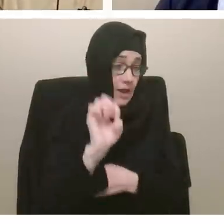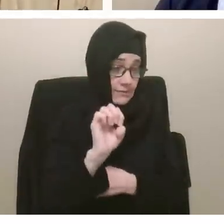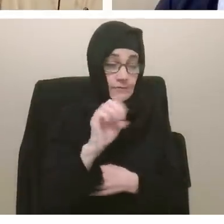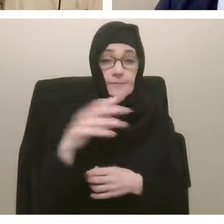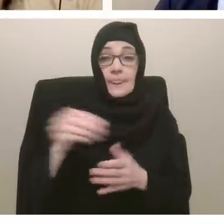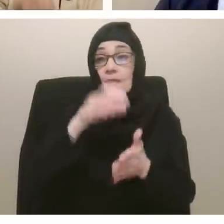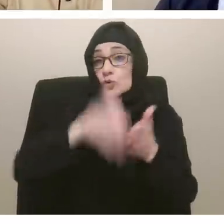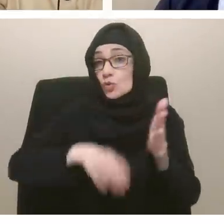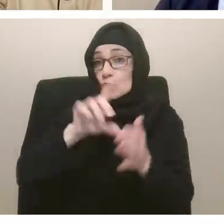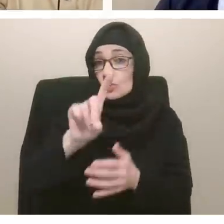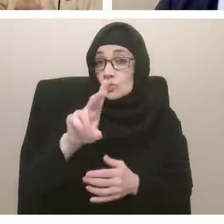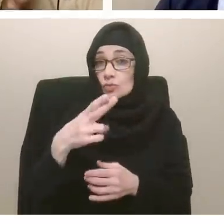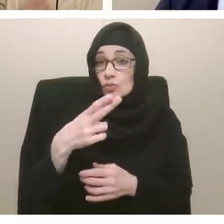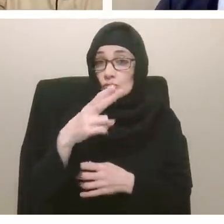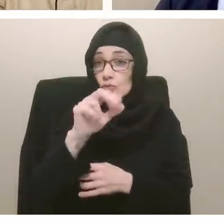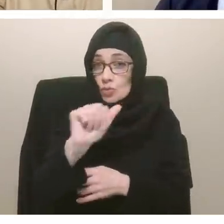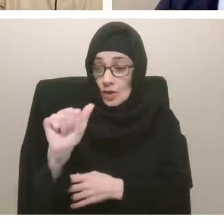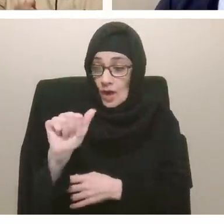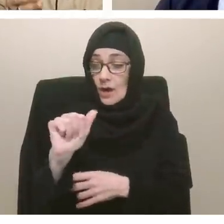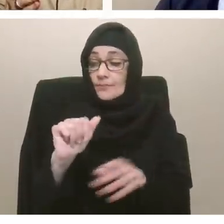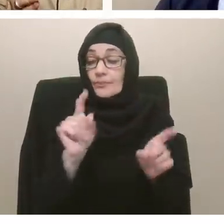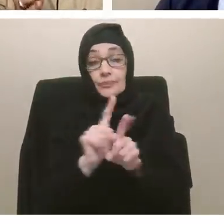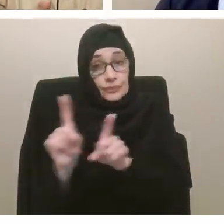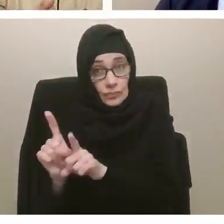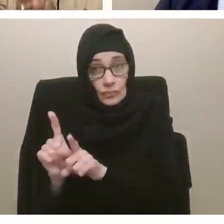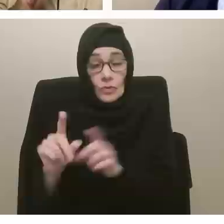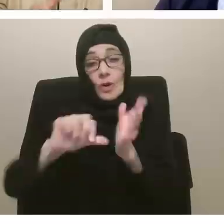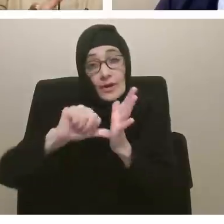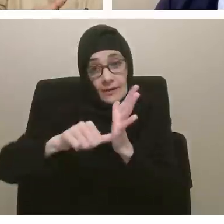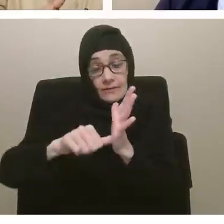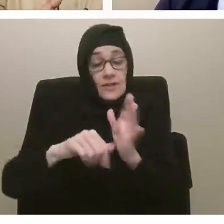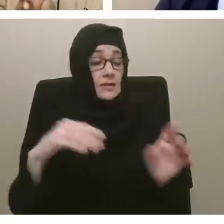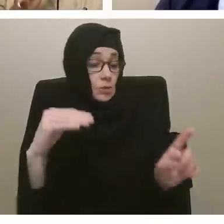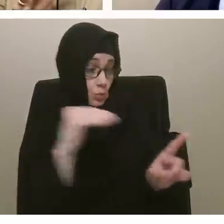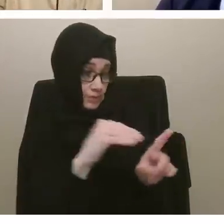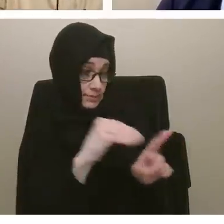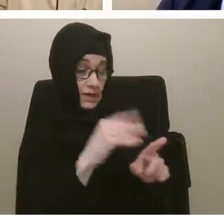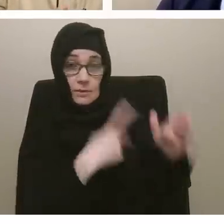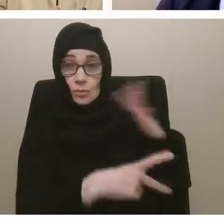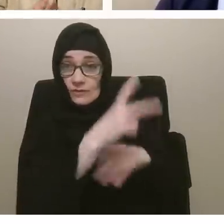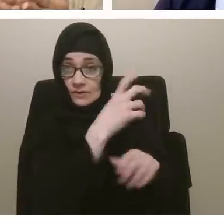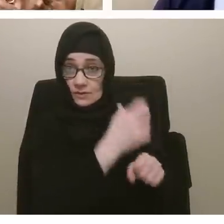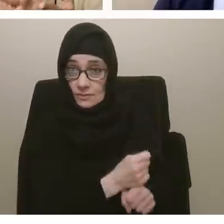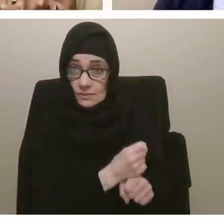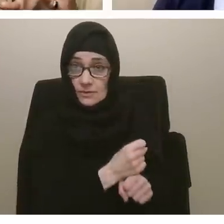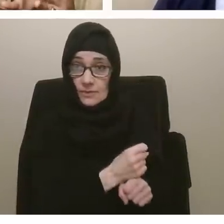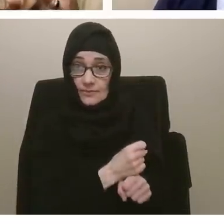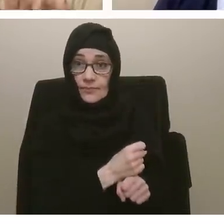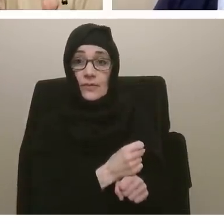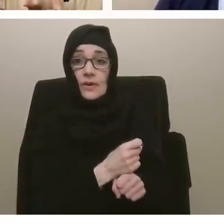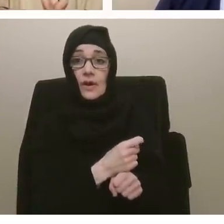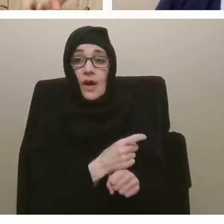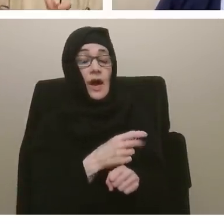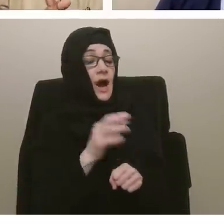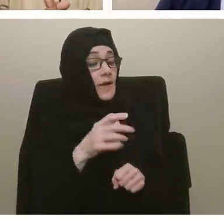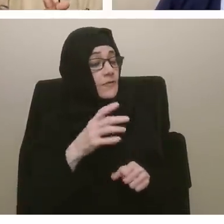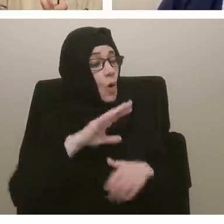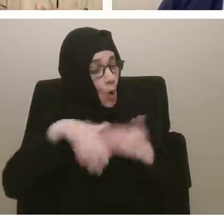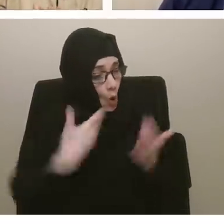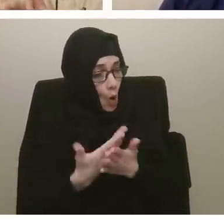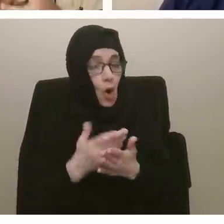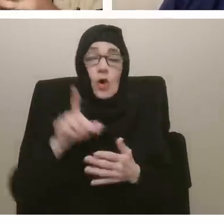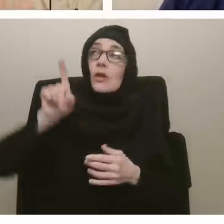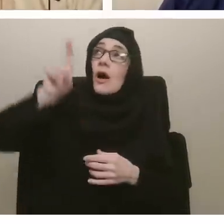Al-Duha is also then, hey, you know, reminding the Prophet sallallahu alayhi wa sallam, it reminds the Prophet sallallahu alayhi wa sallam of the favors of Allah upon